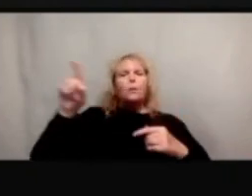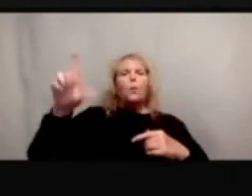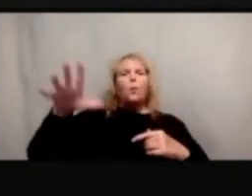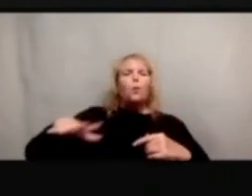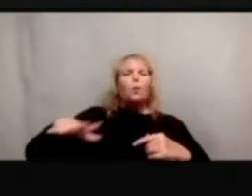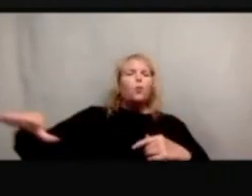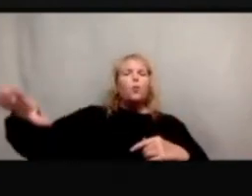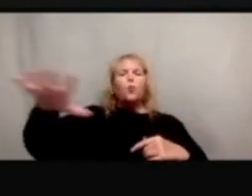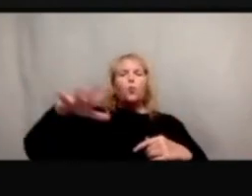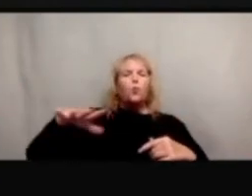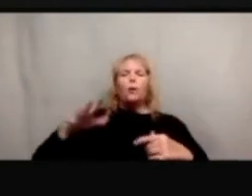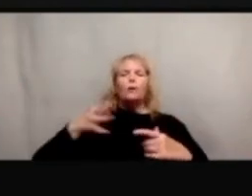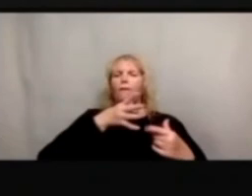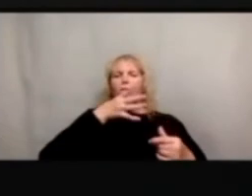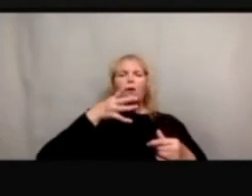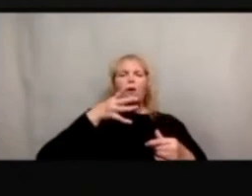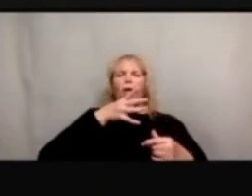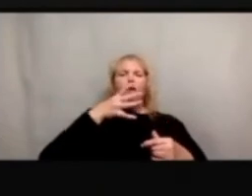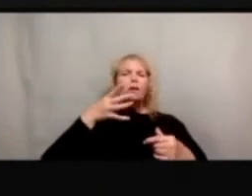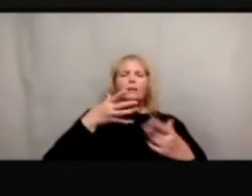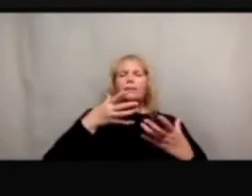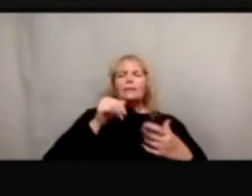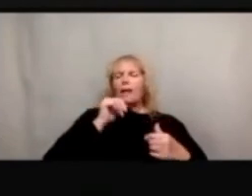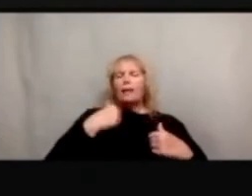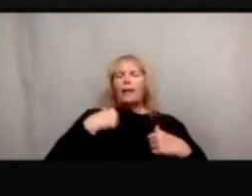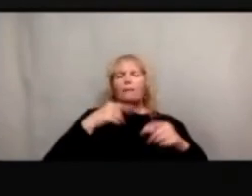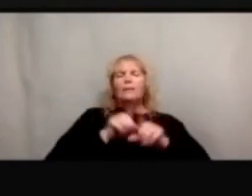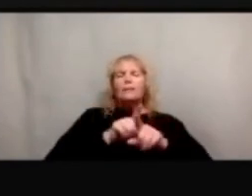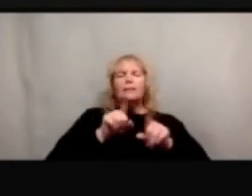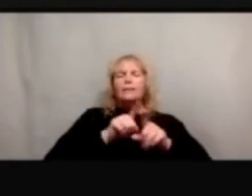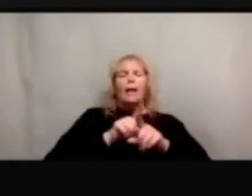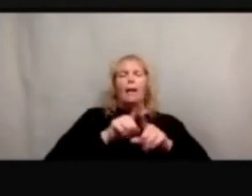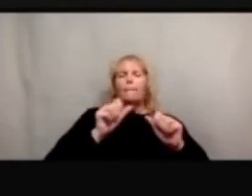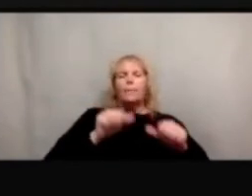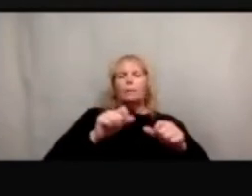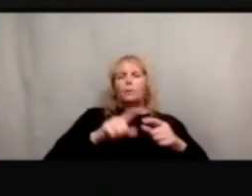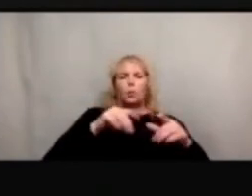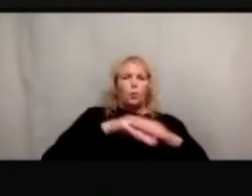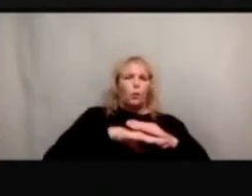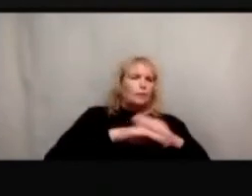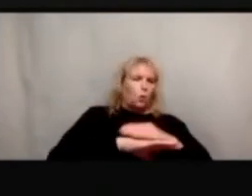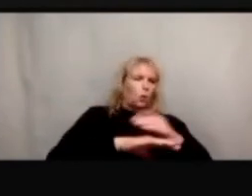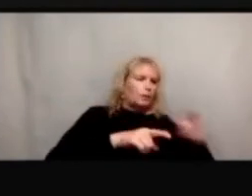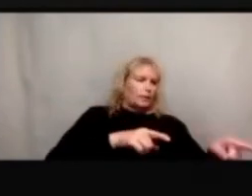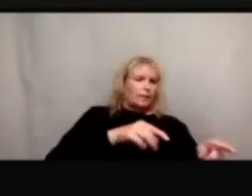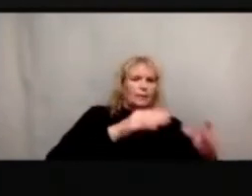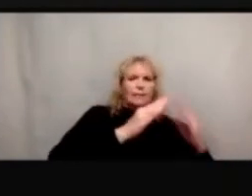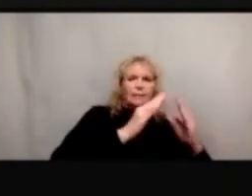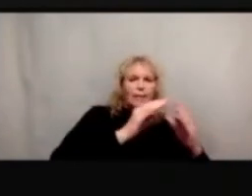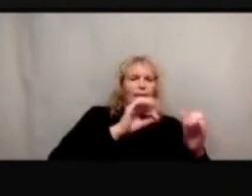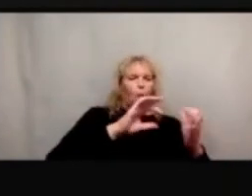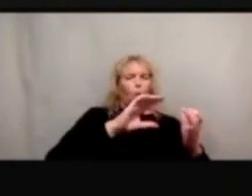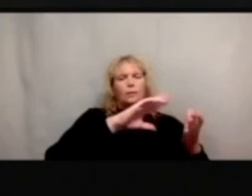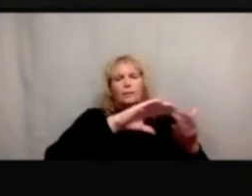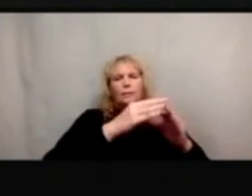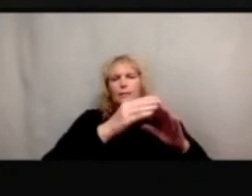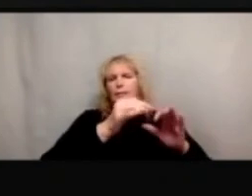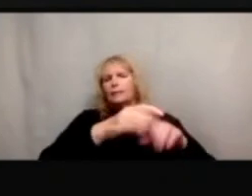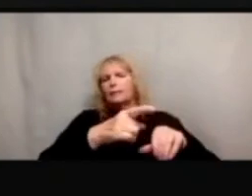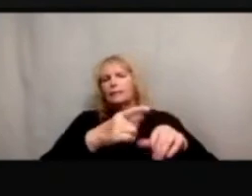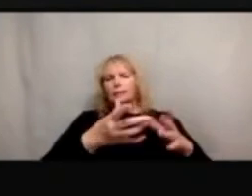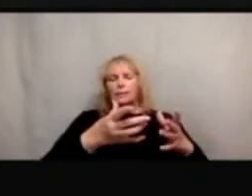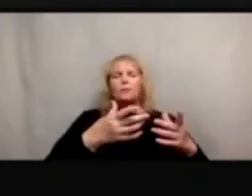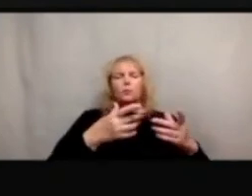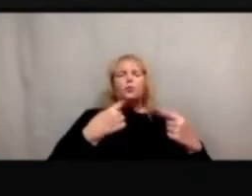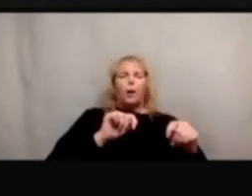same resources within their own city, in the same city or town, then there's that online resource support or portal to